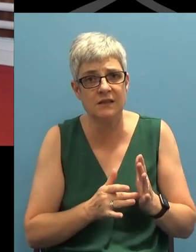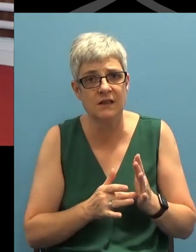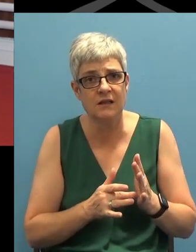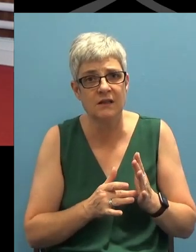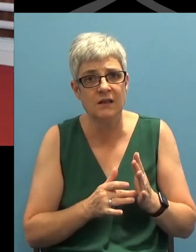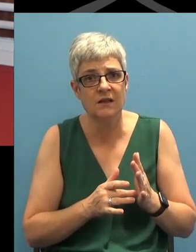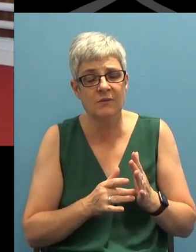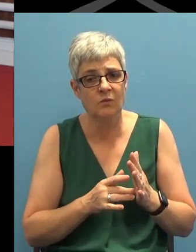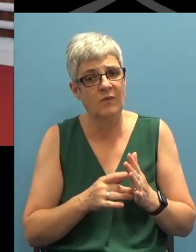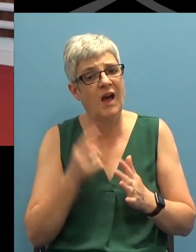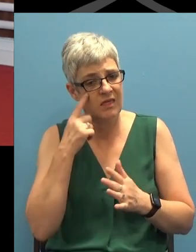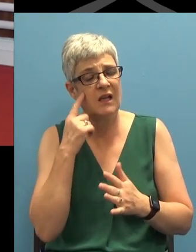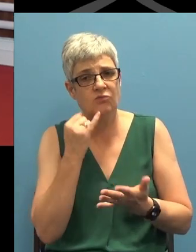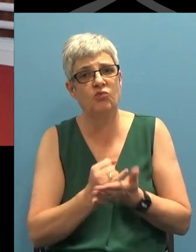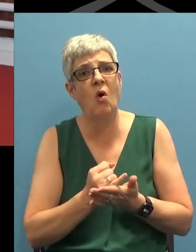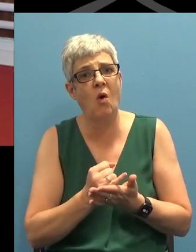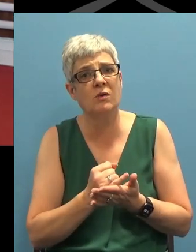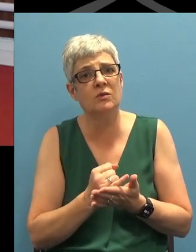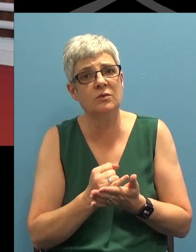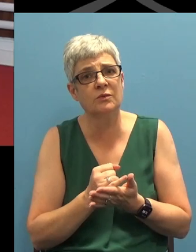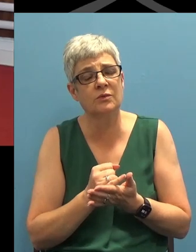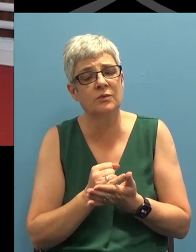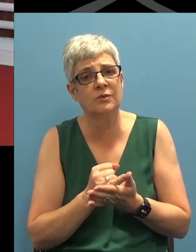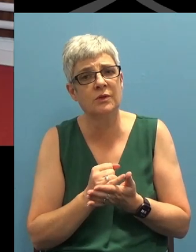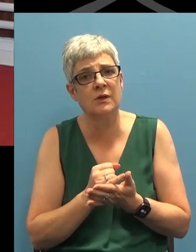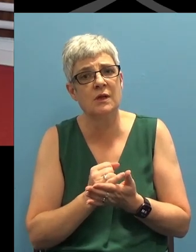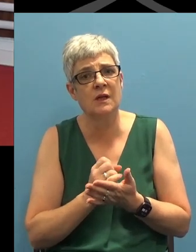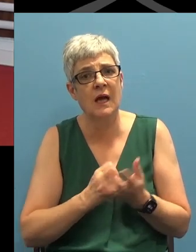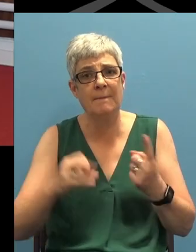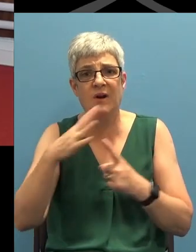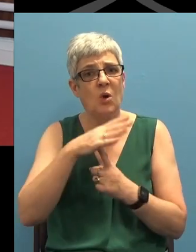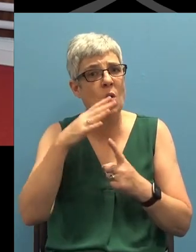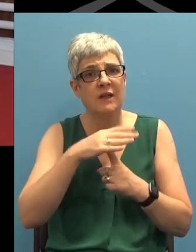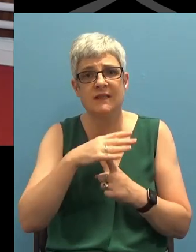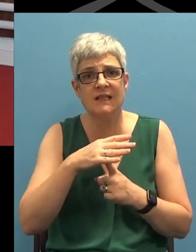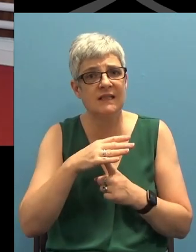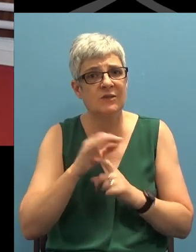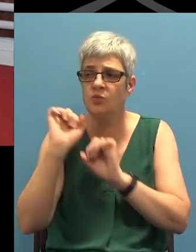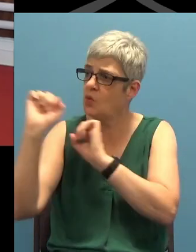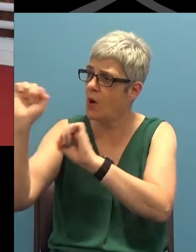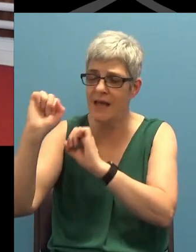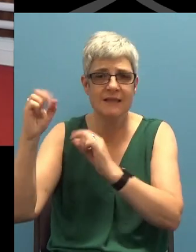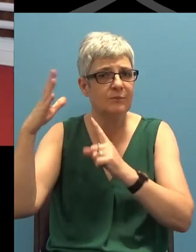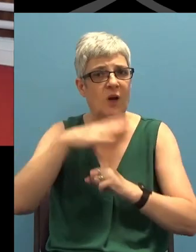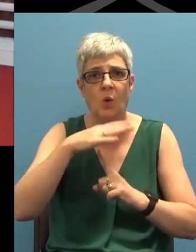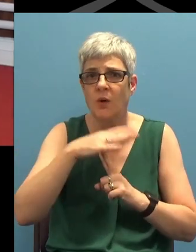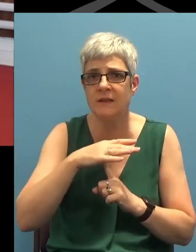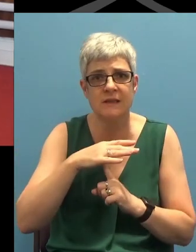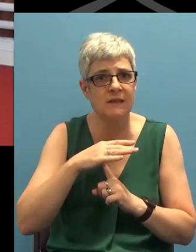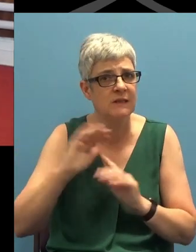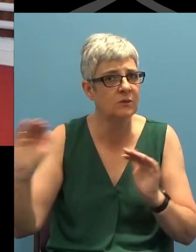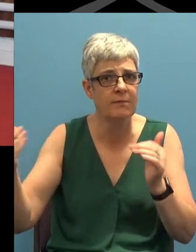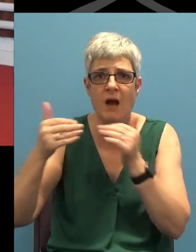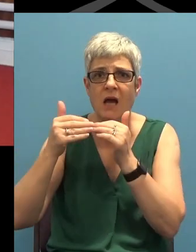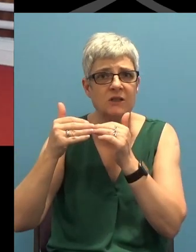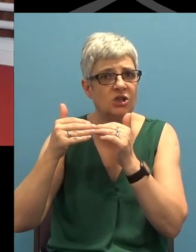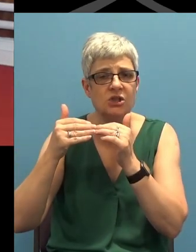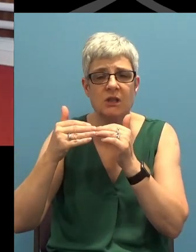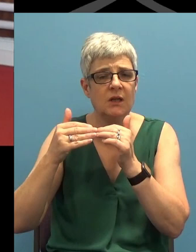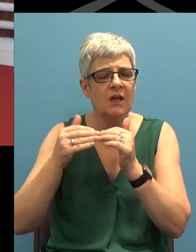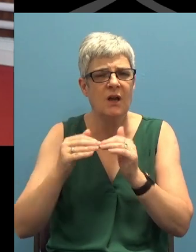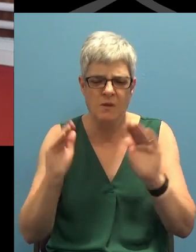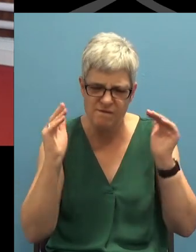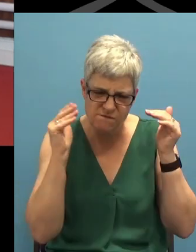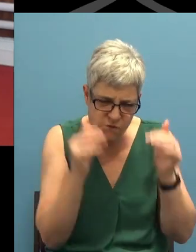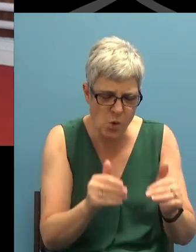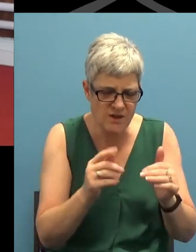that shows that we've got it wrong. That our priorities are not his priorities. That we've focused too